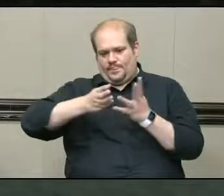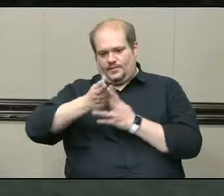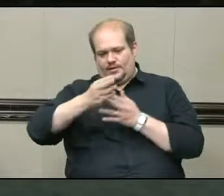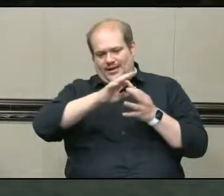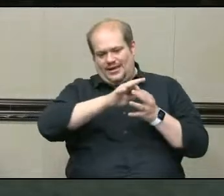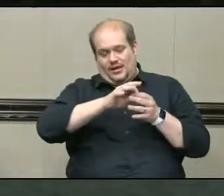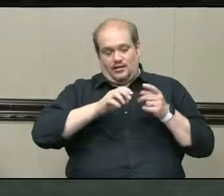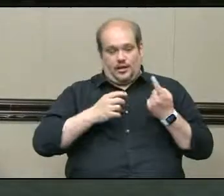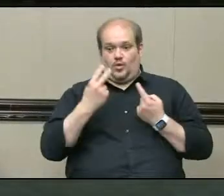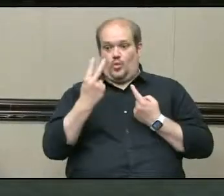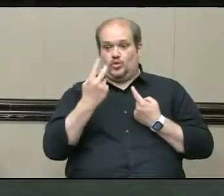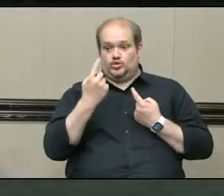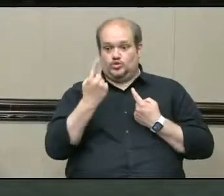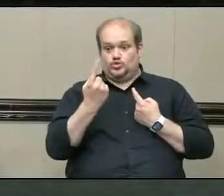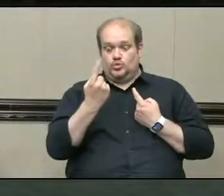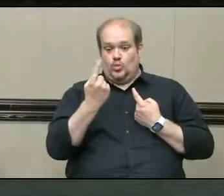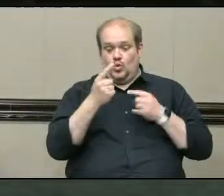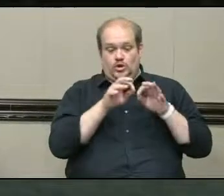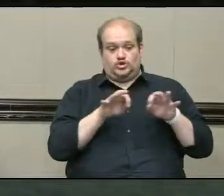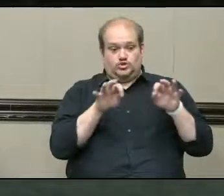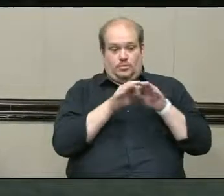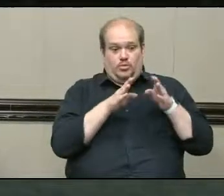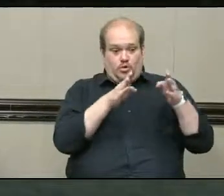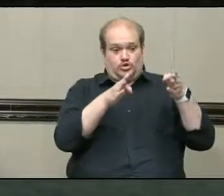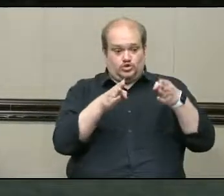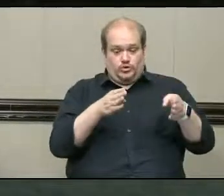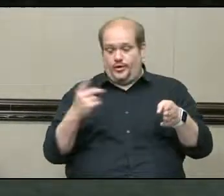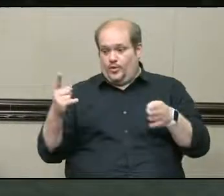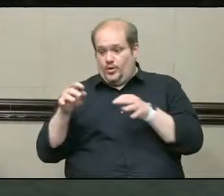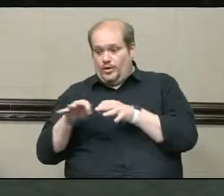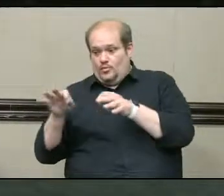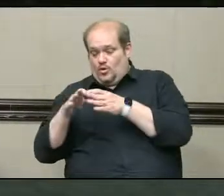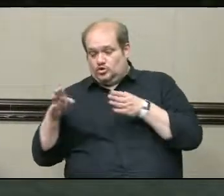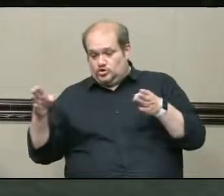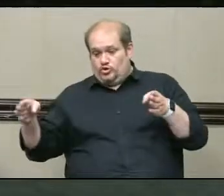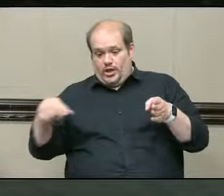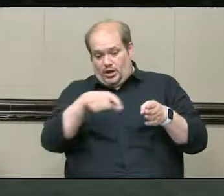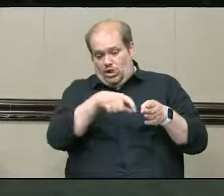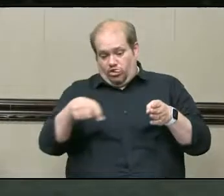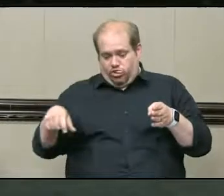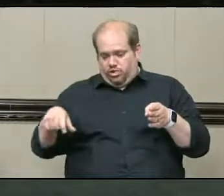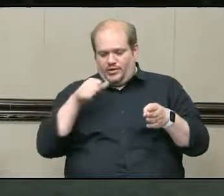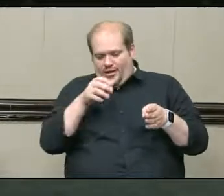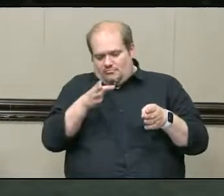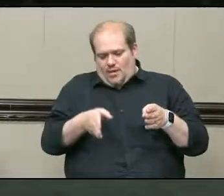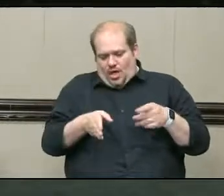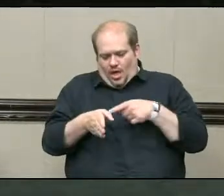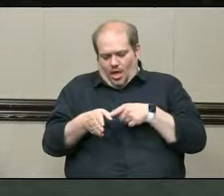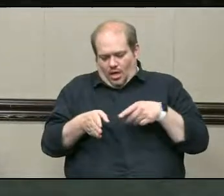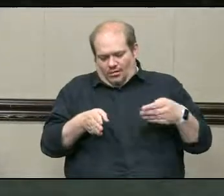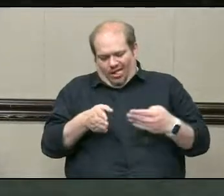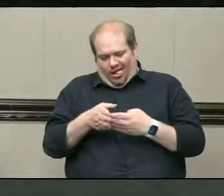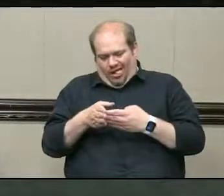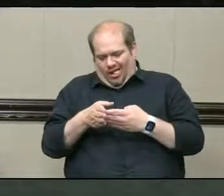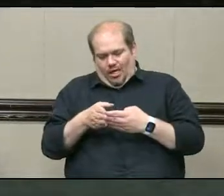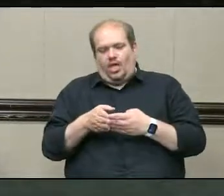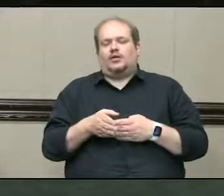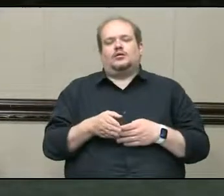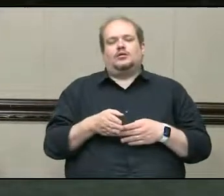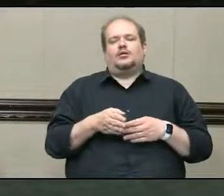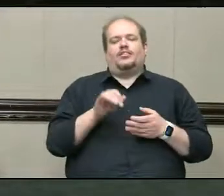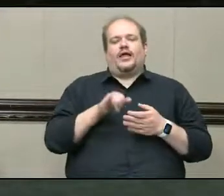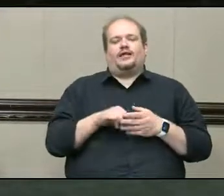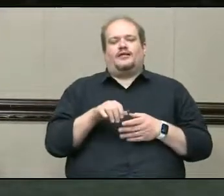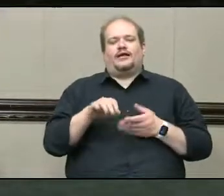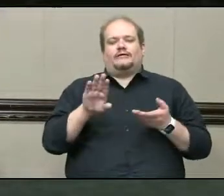connection between one street and another, so you're not blocking off the ability for someone to move across the